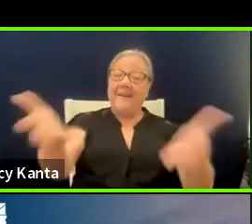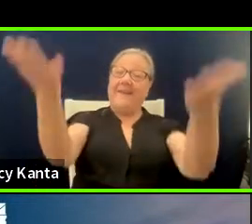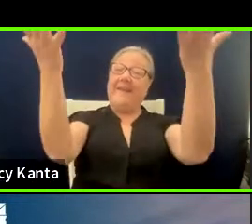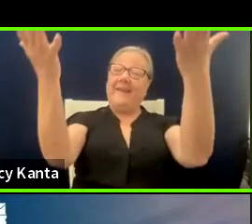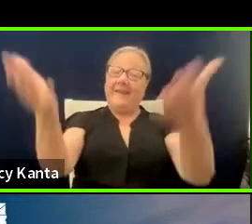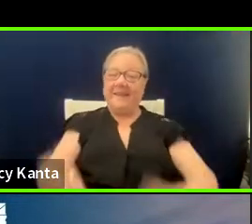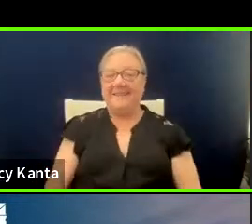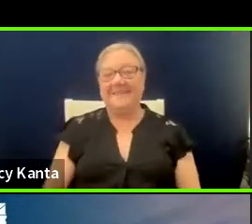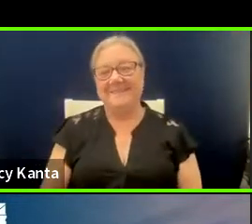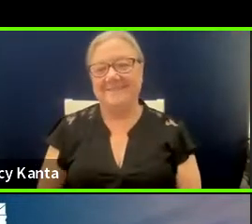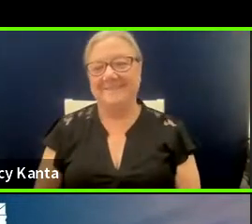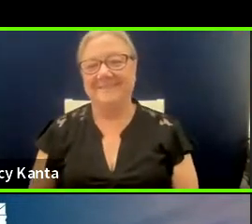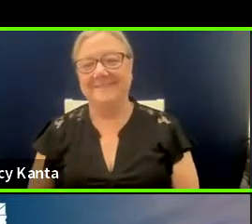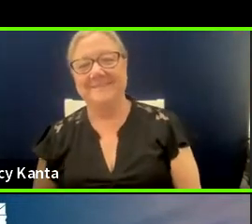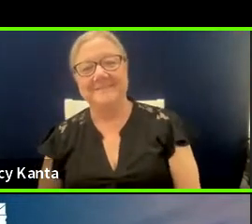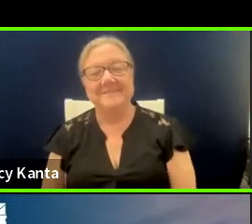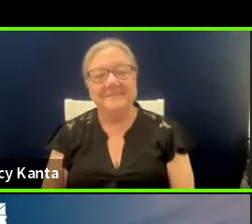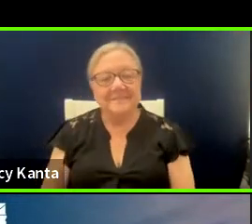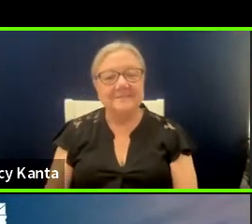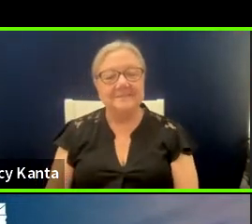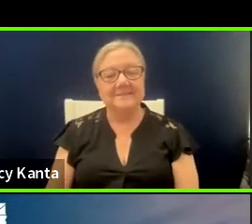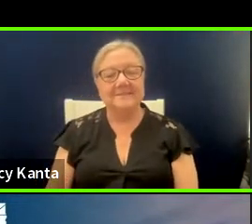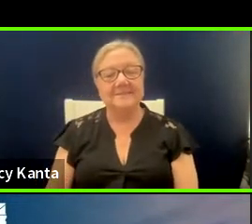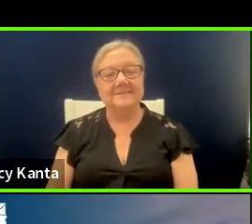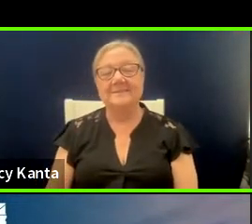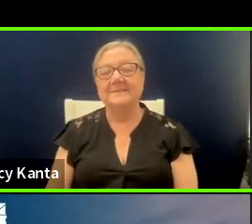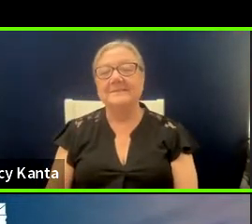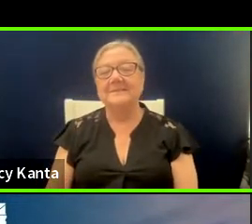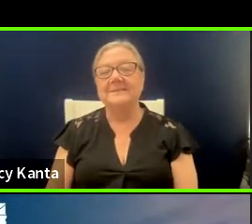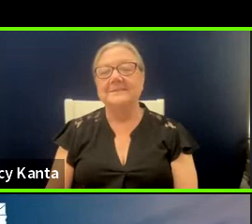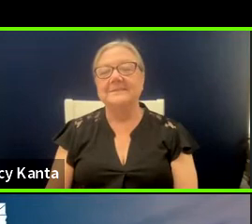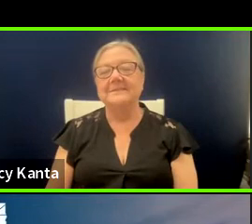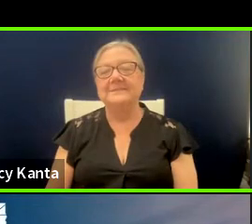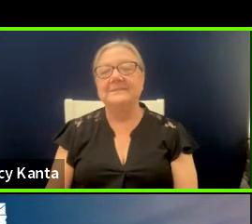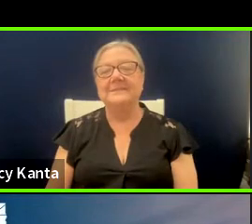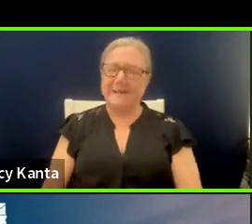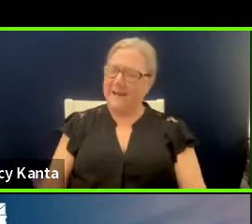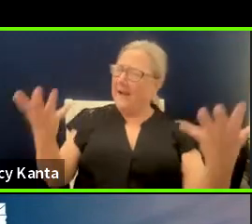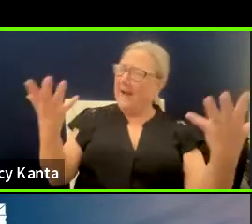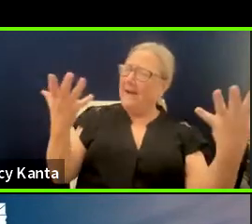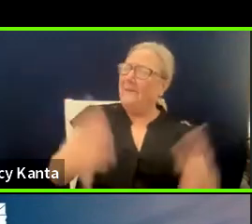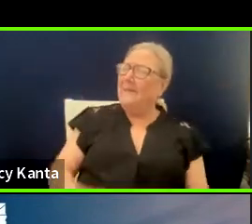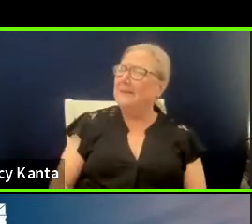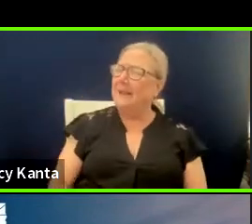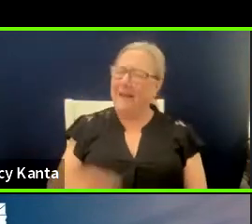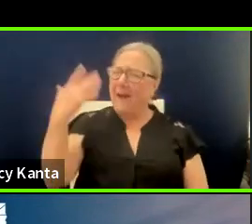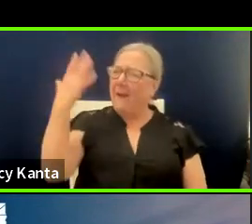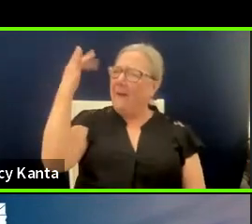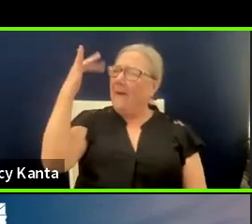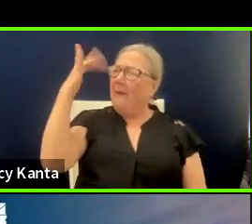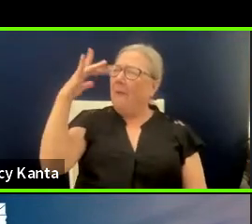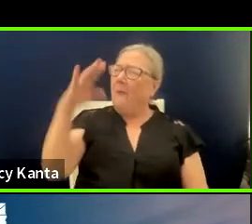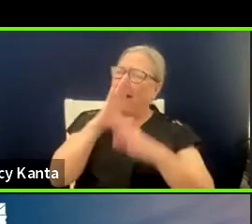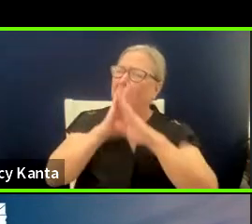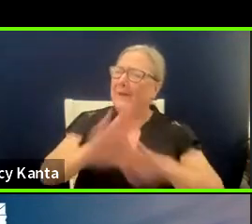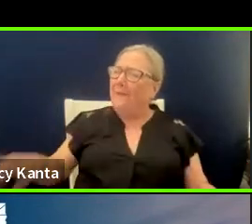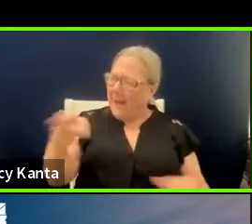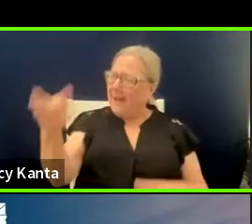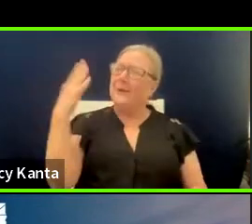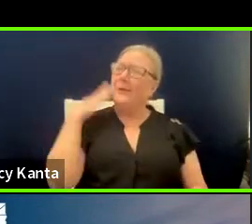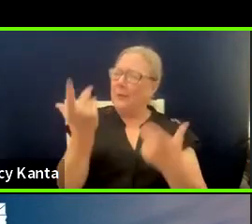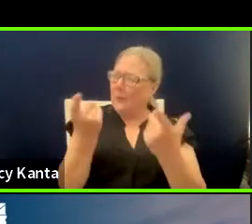was coming off mute. I was like, why are you taking so long? You know what you do. Awesome. All